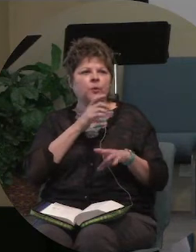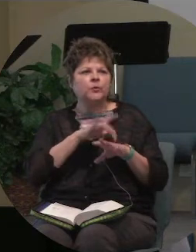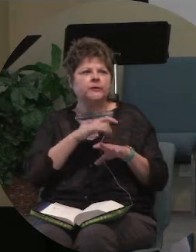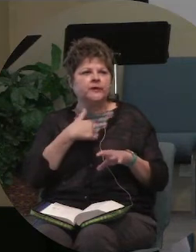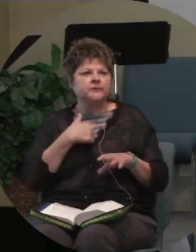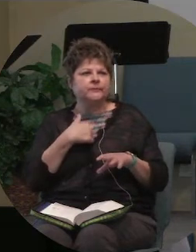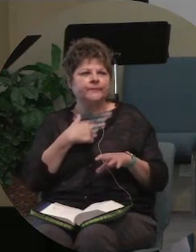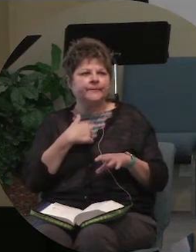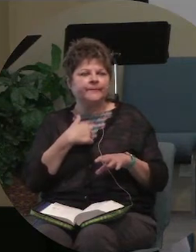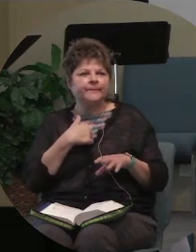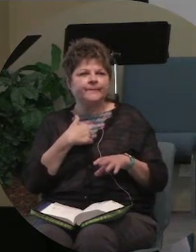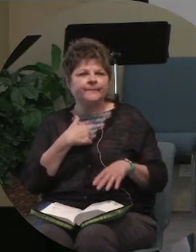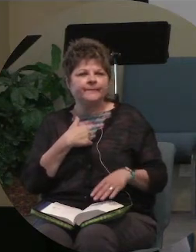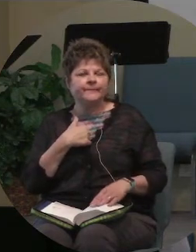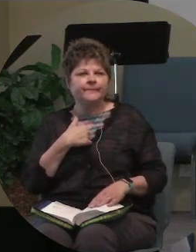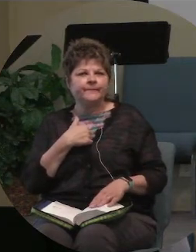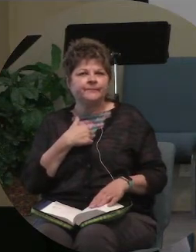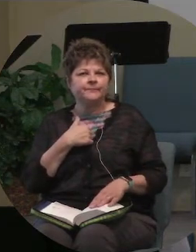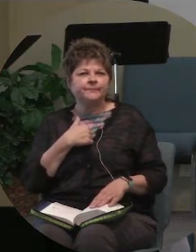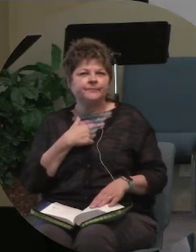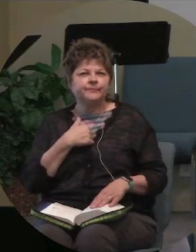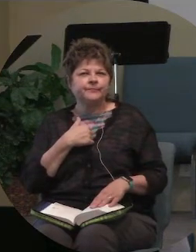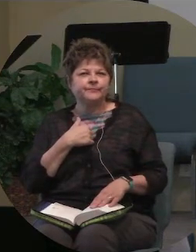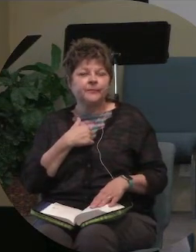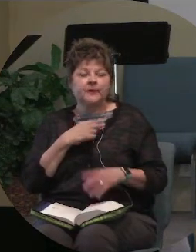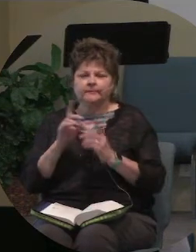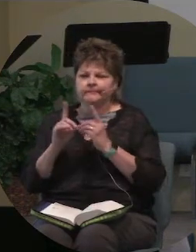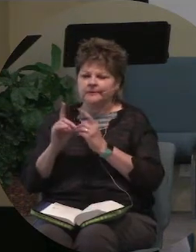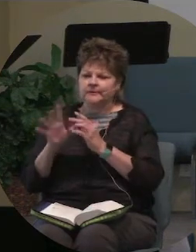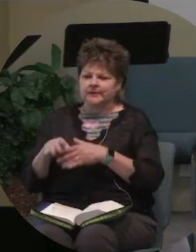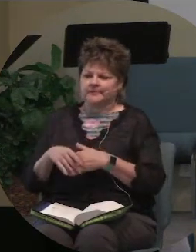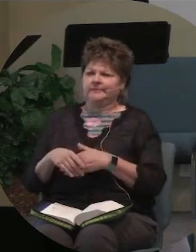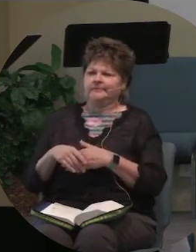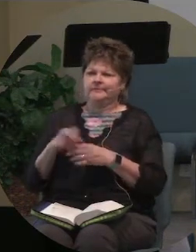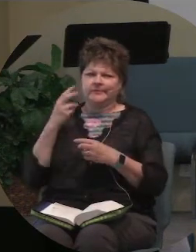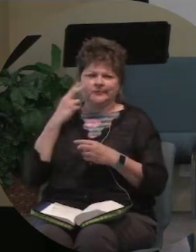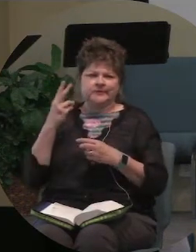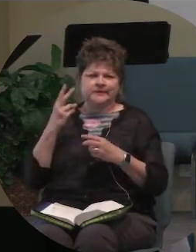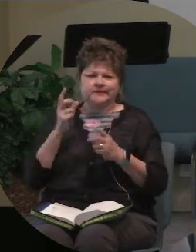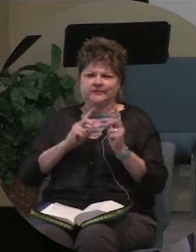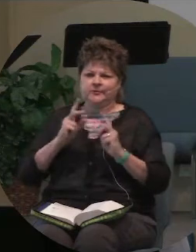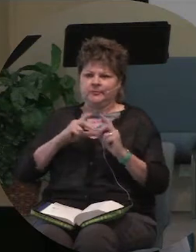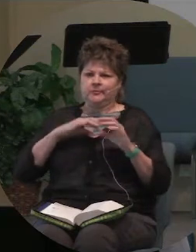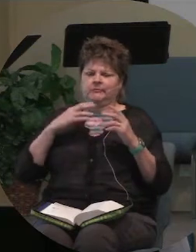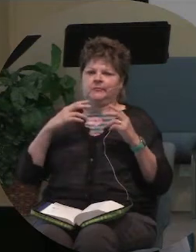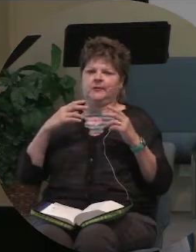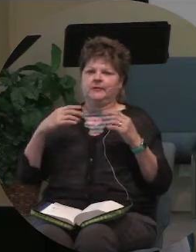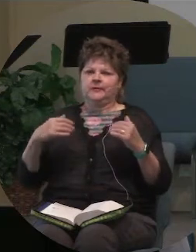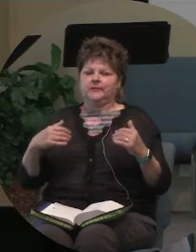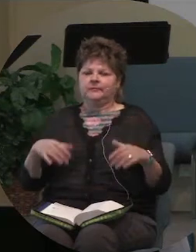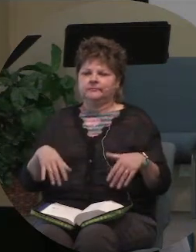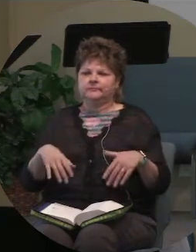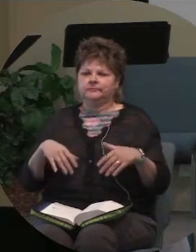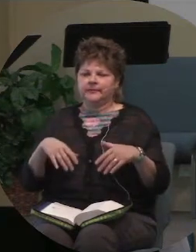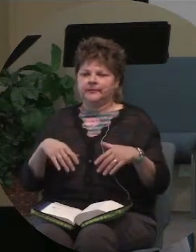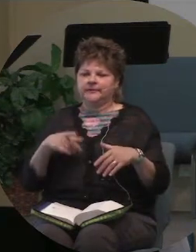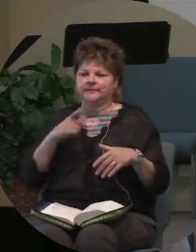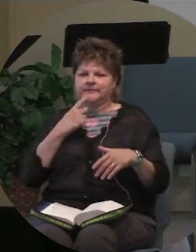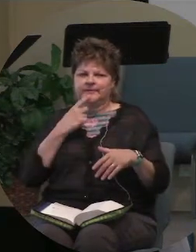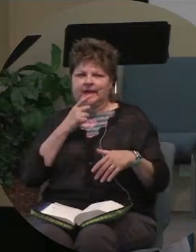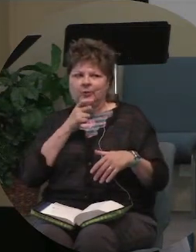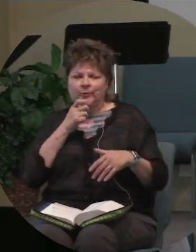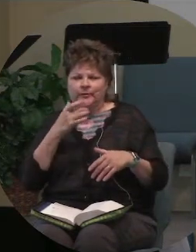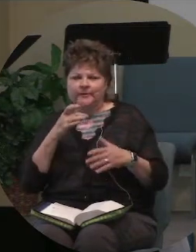my garments?" And his disciples said to him, "You see this crowd pressing around in on you, and you say, 'Who touched